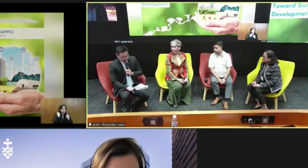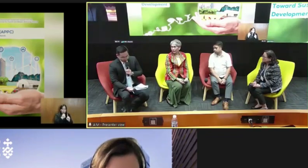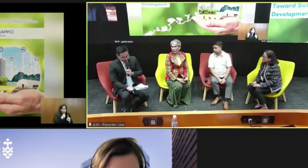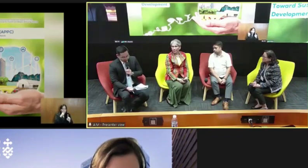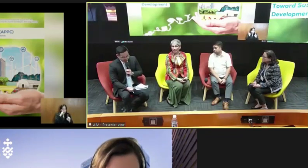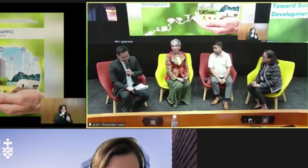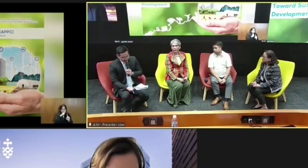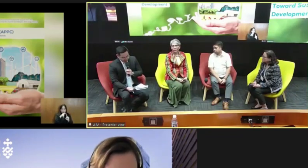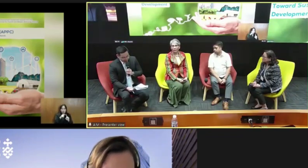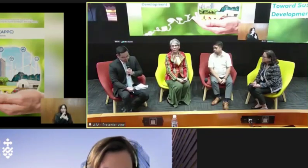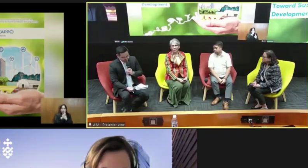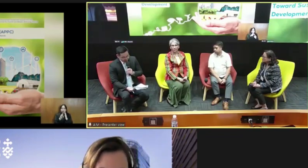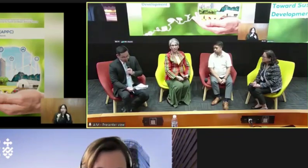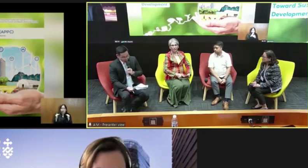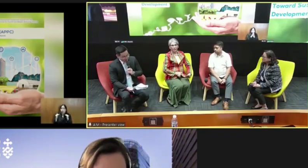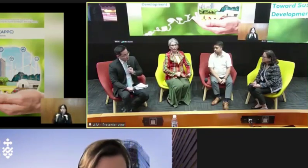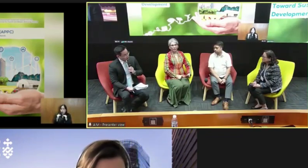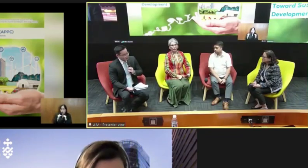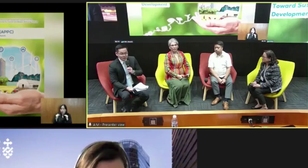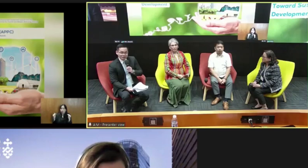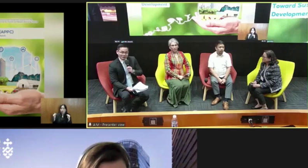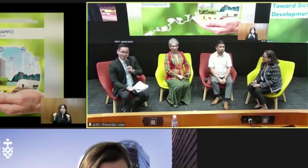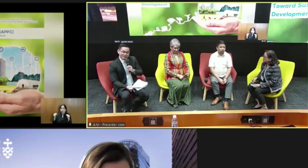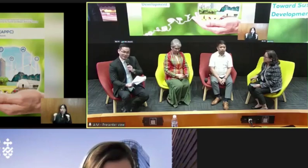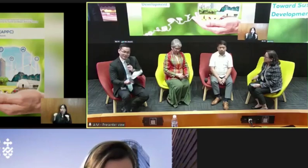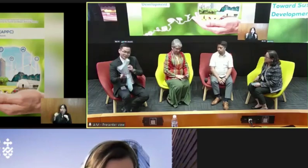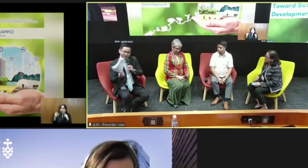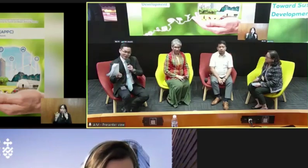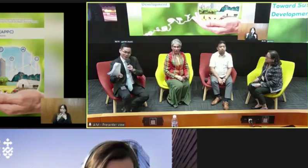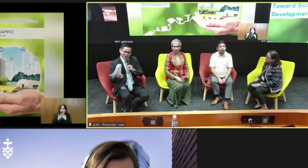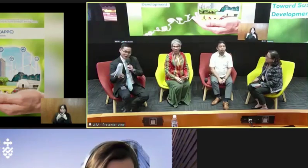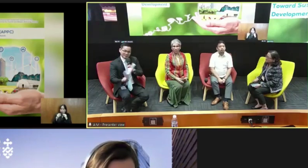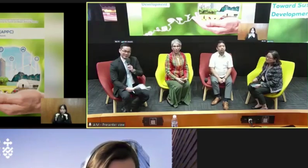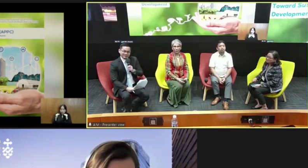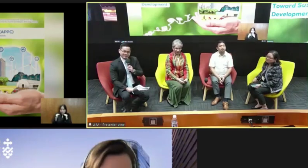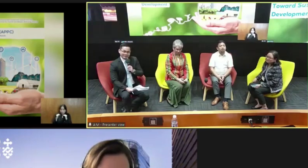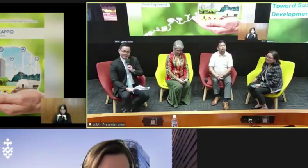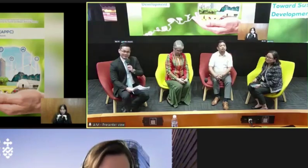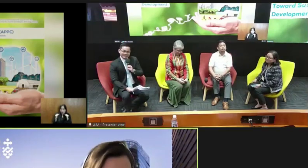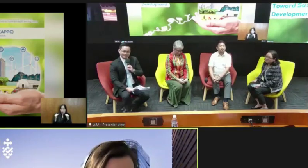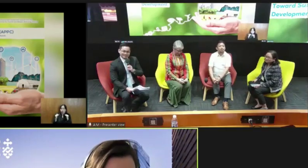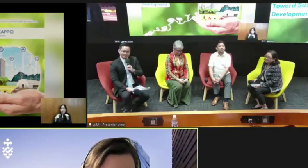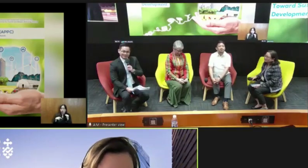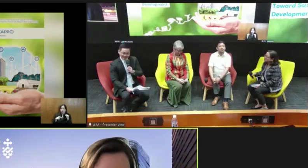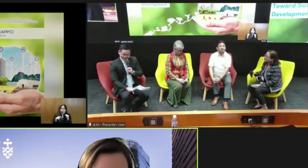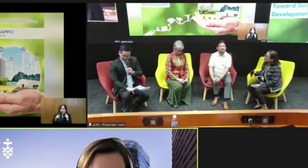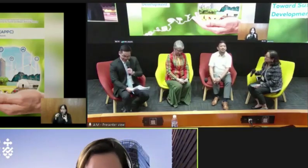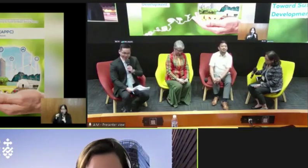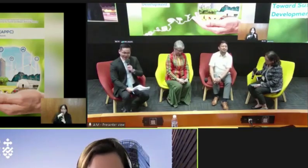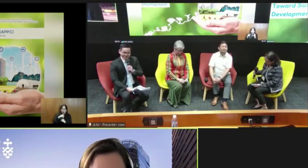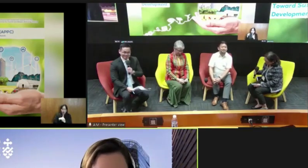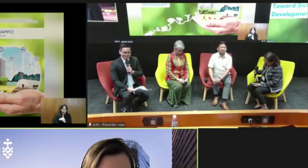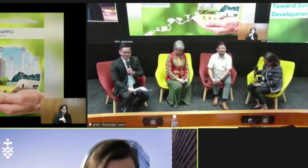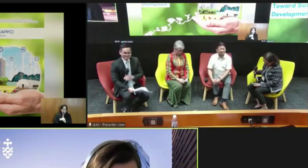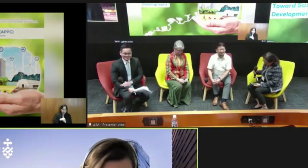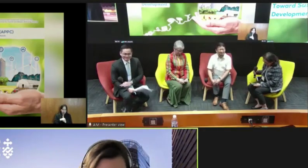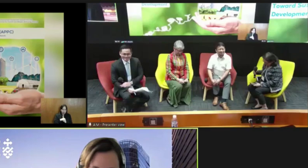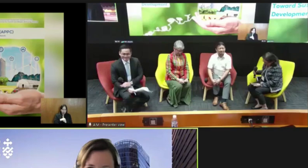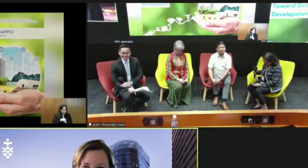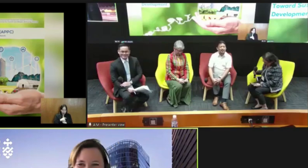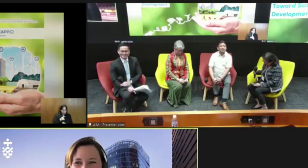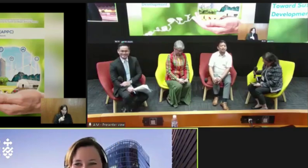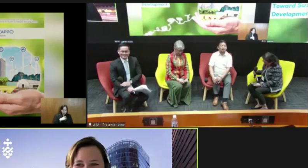just, equitable, and sustainable transitions? So we'll start with Dr. Sharp. Okay. It's you great. Again.